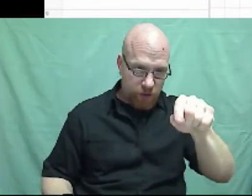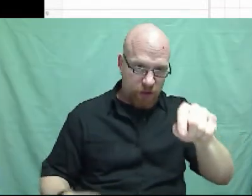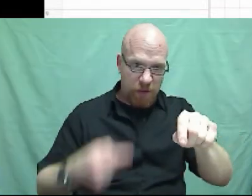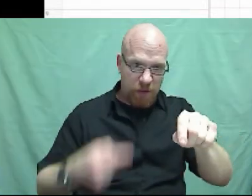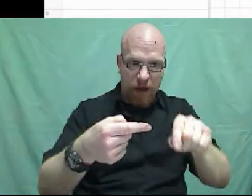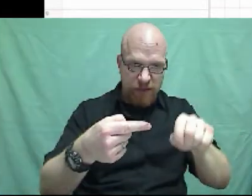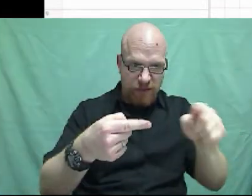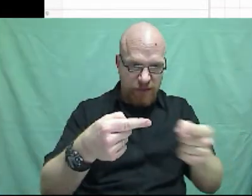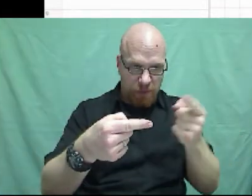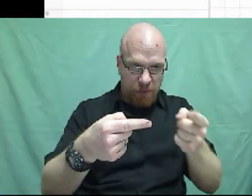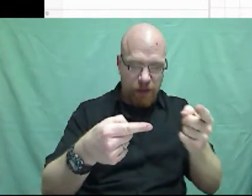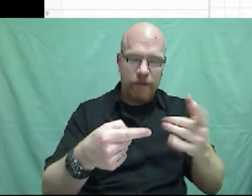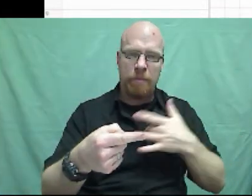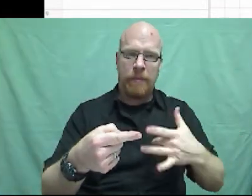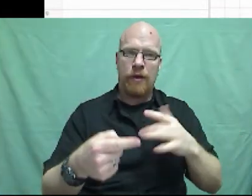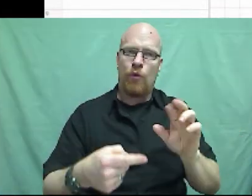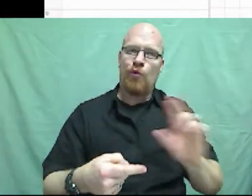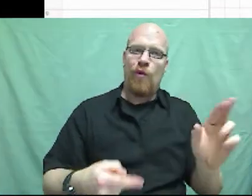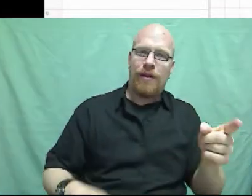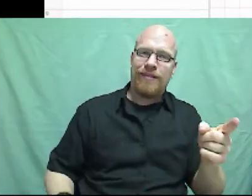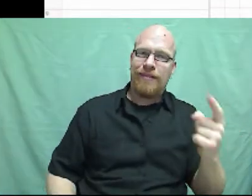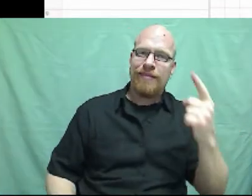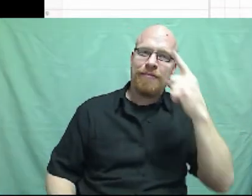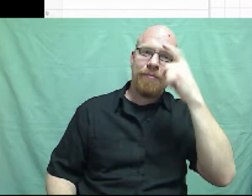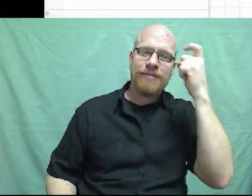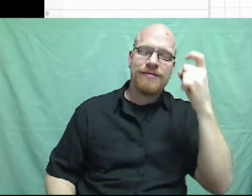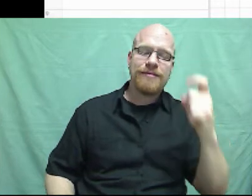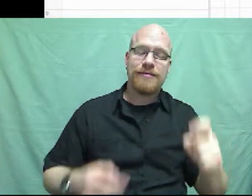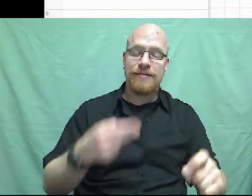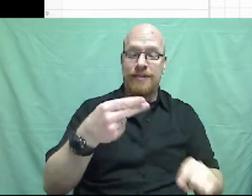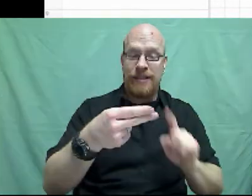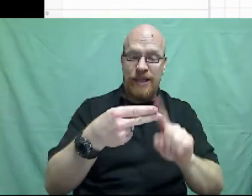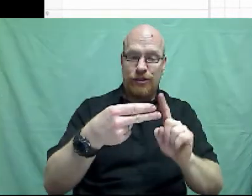If you look at x minus something squared,